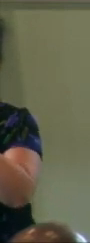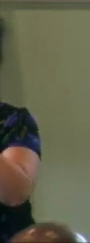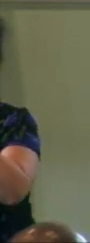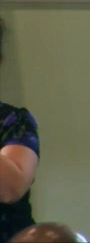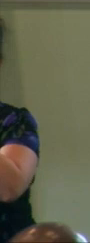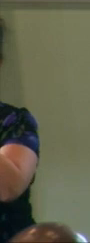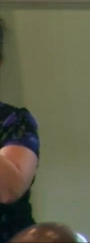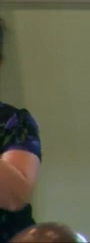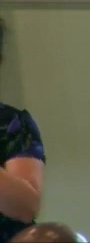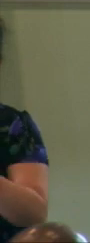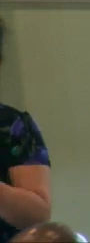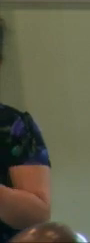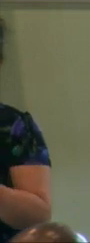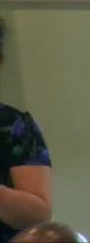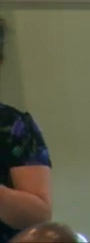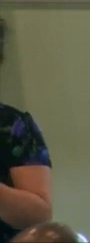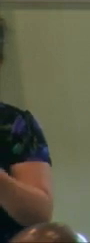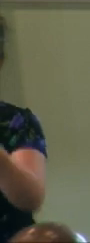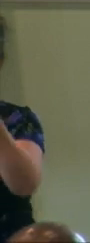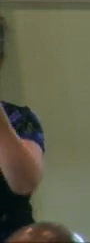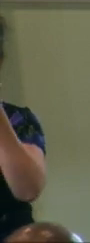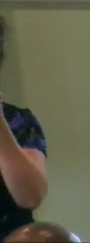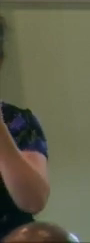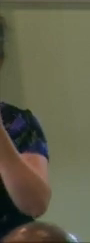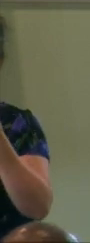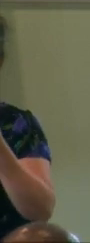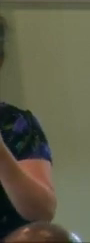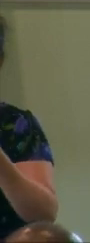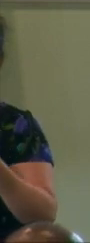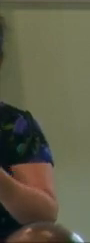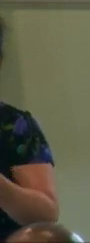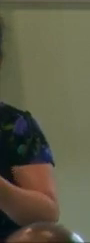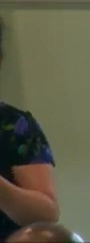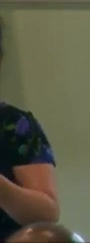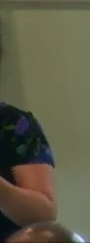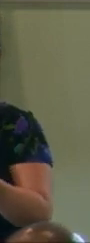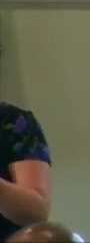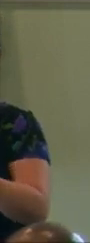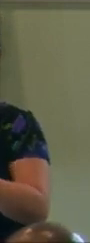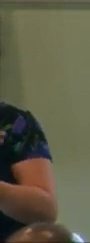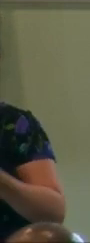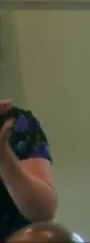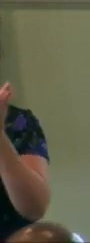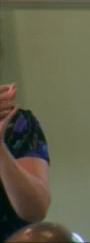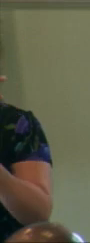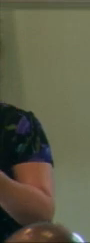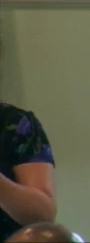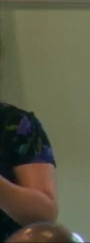bring many sons to glory.